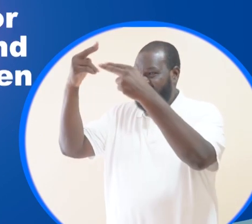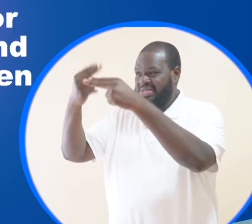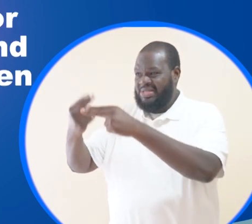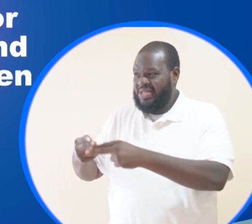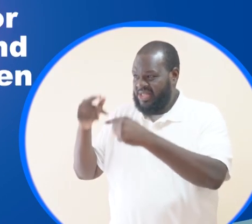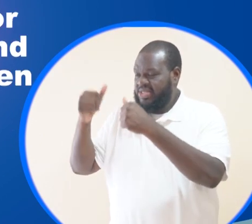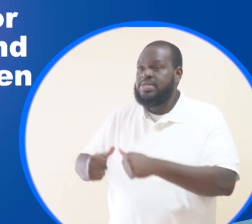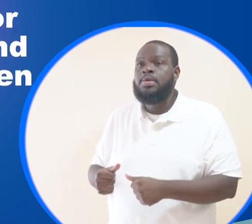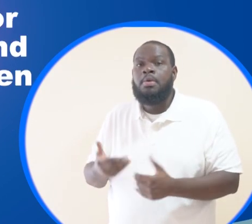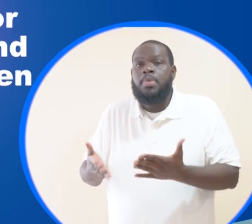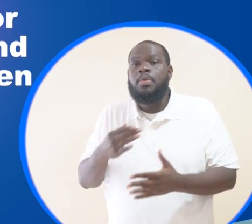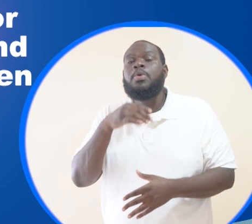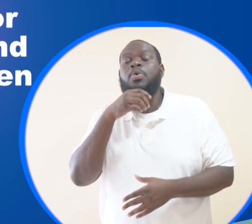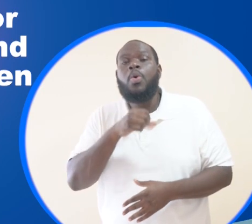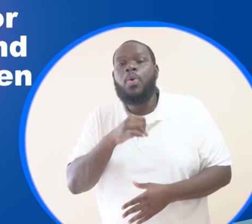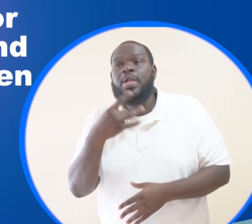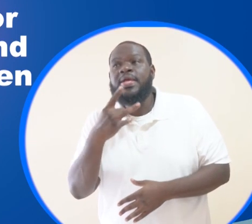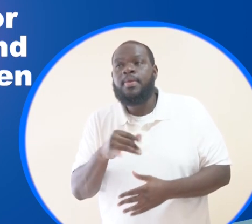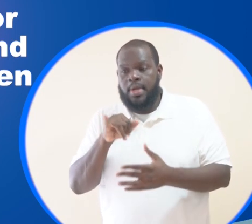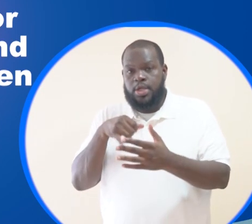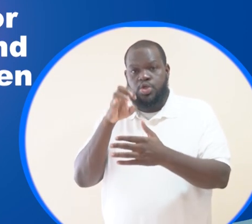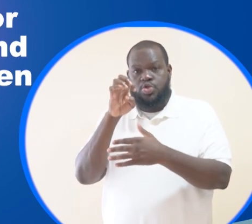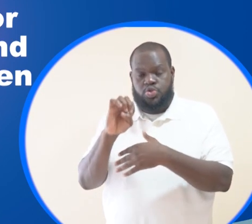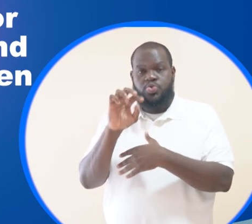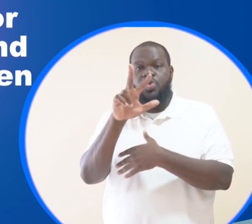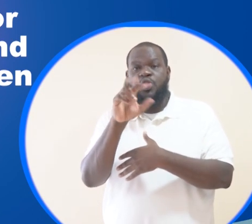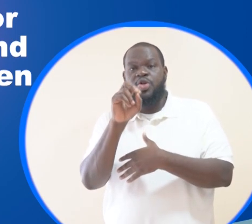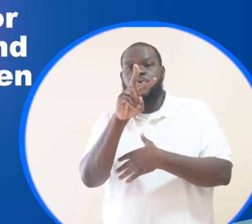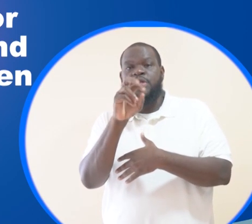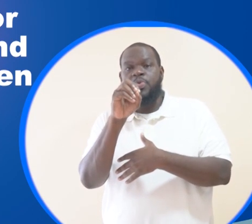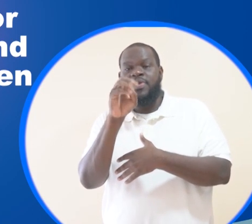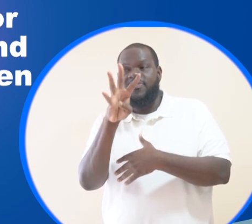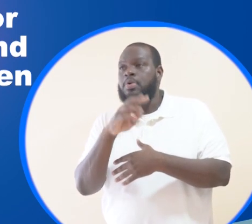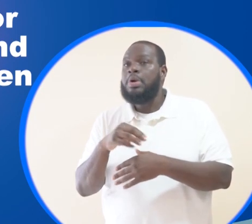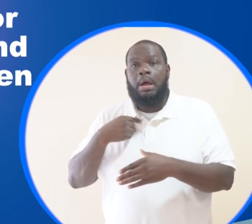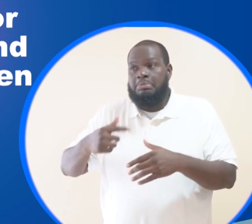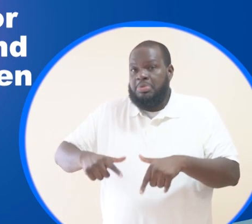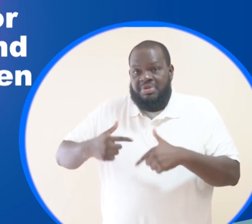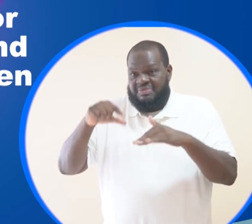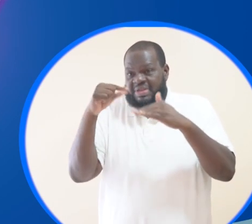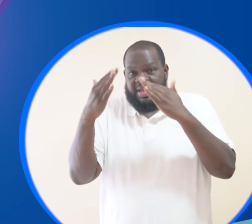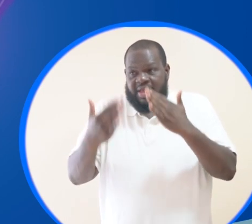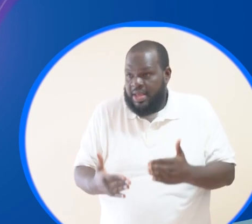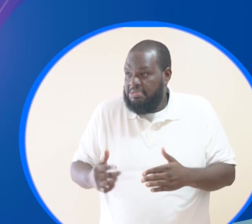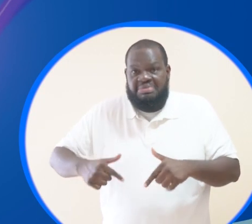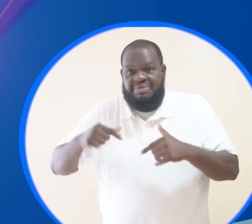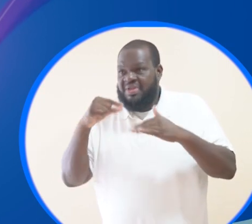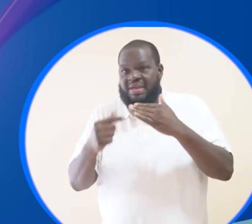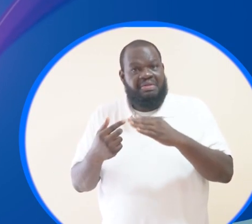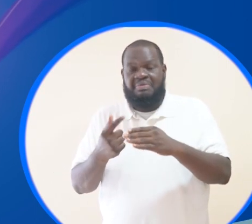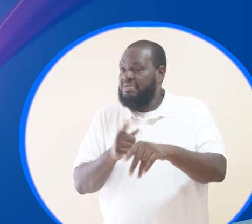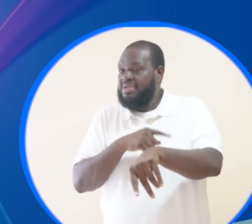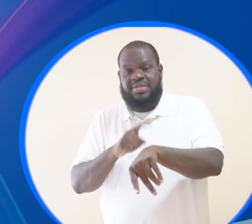If you became 18 years or over by June 30th, 2024, and you are a Guyanese citizen by birth, descent or naturalization, or a